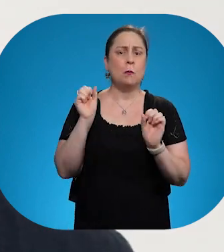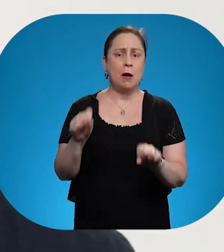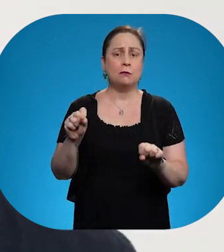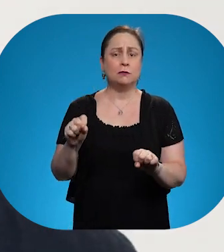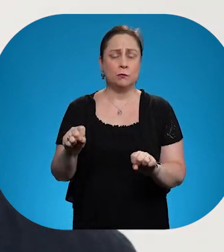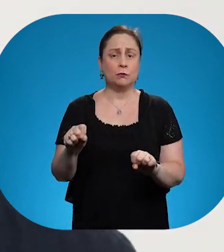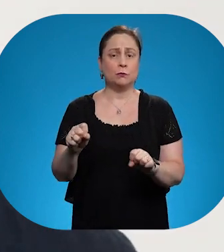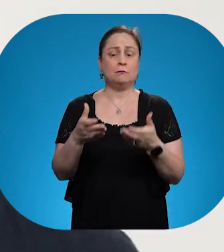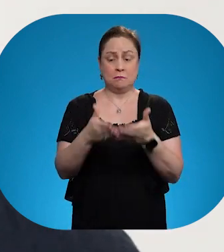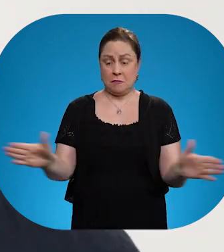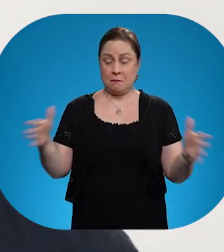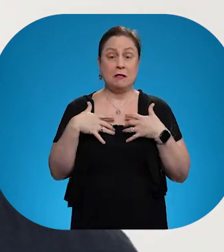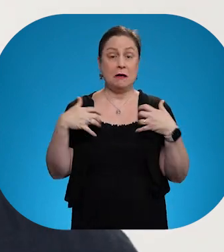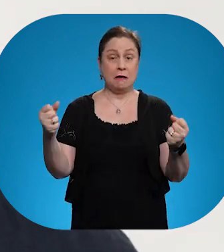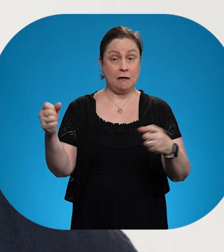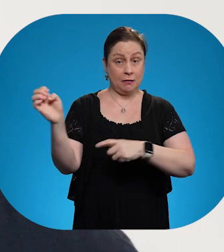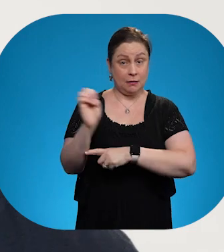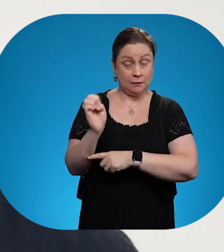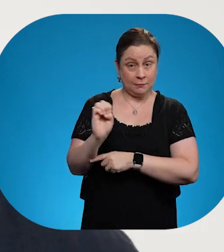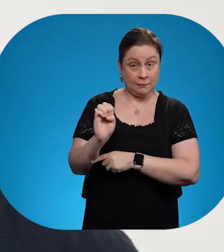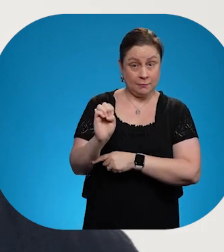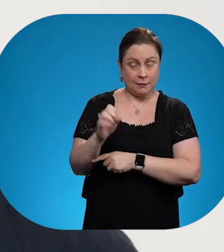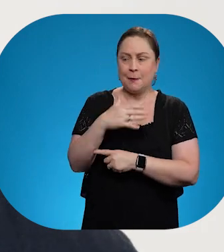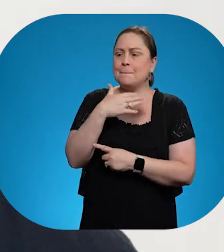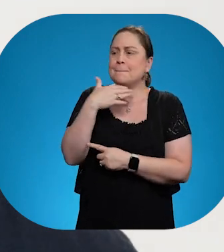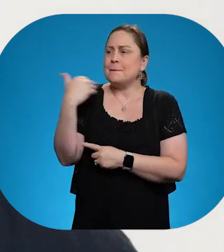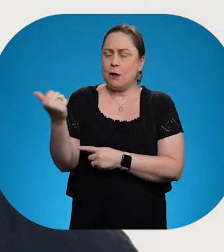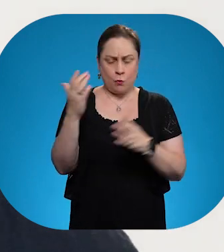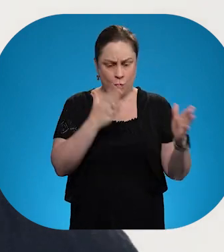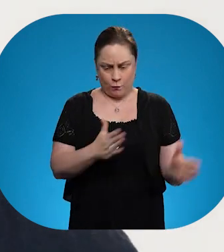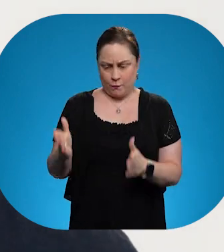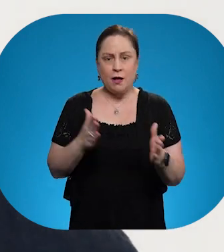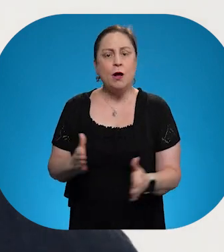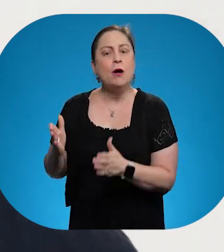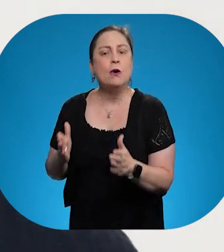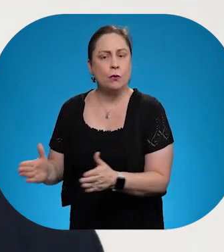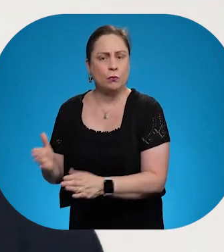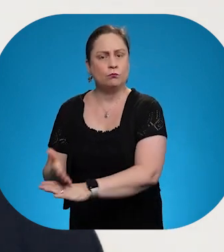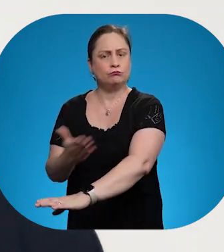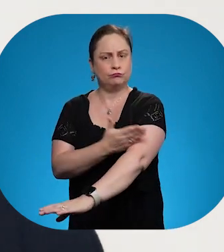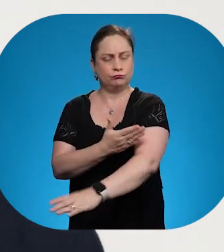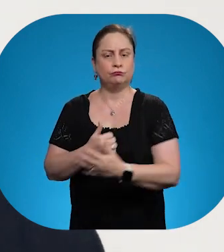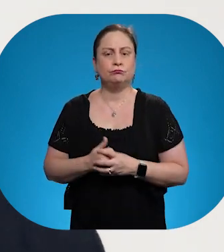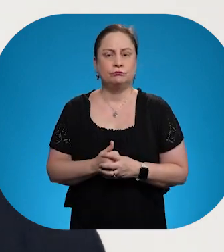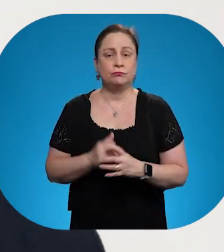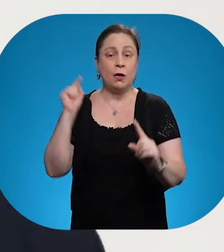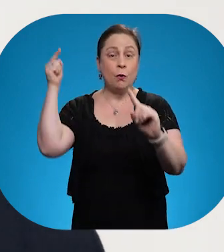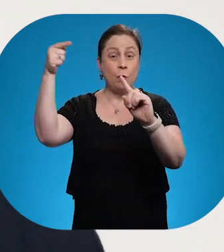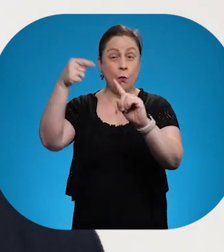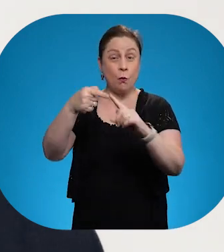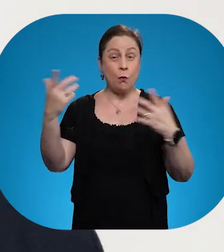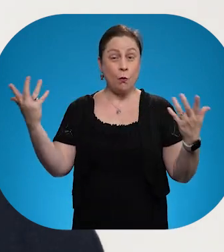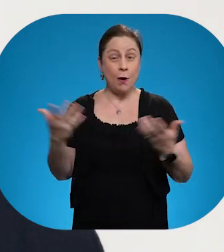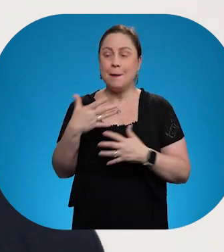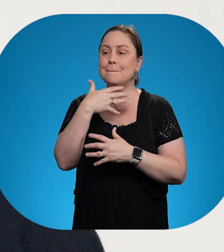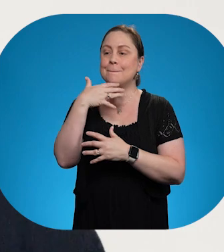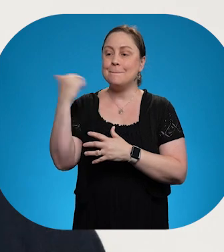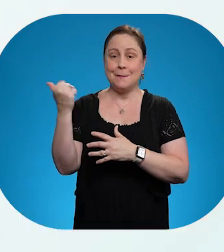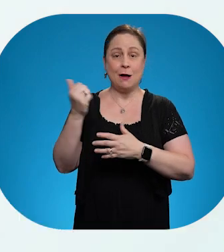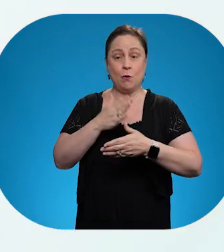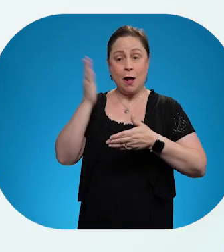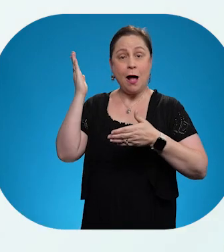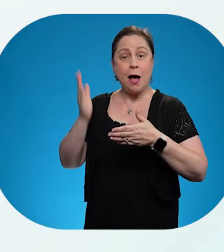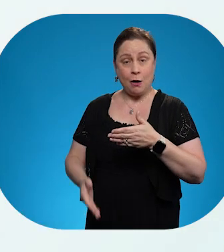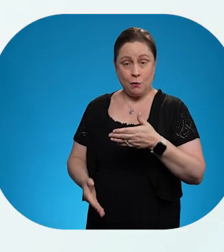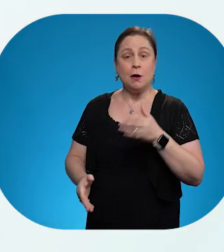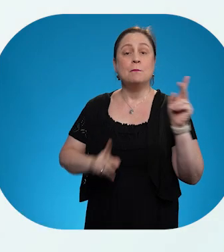health emergencies and better preparing ourselves with the goal of achieving better outcomes for people with disabilities in our